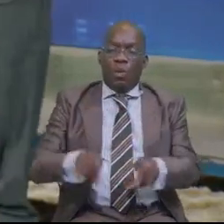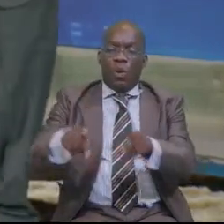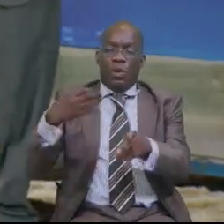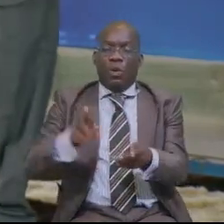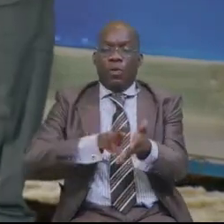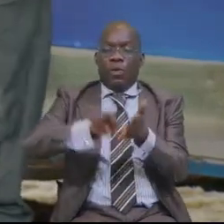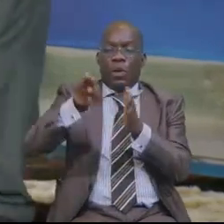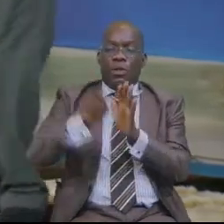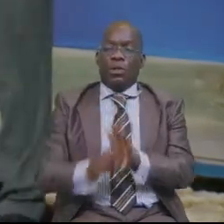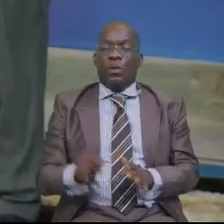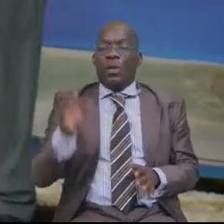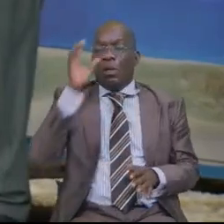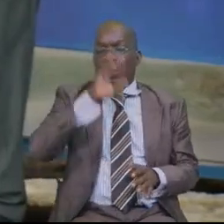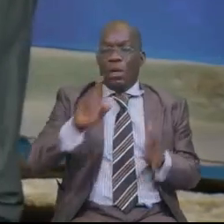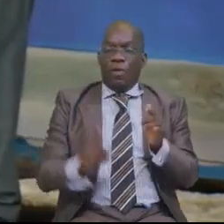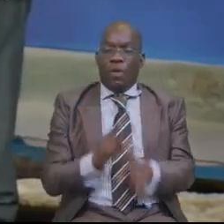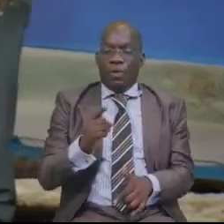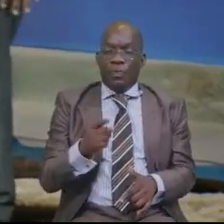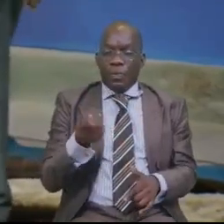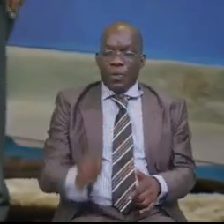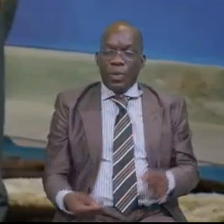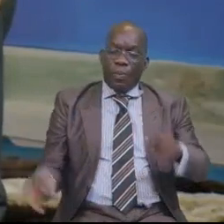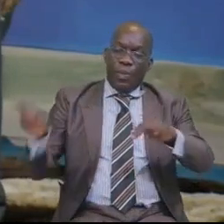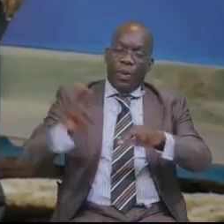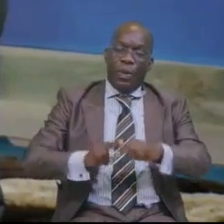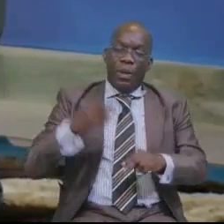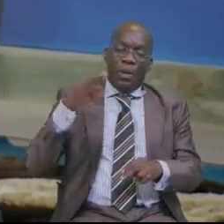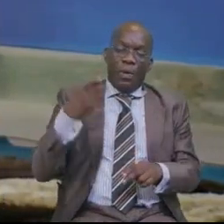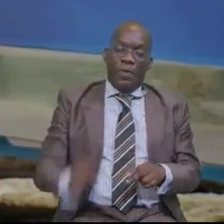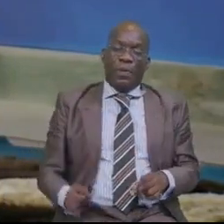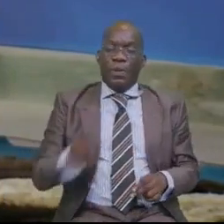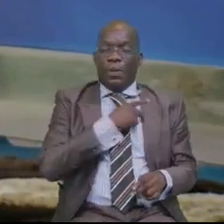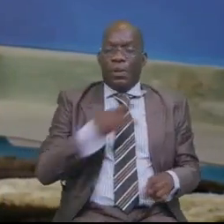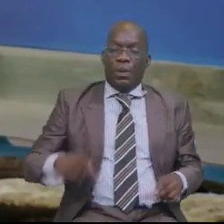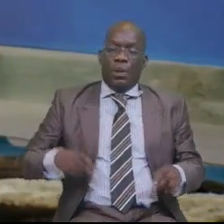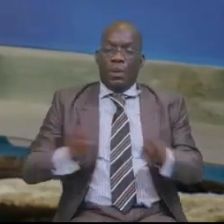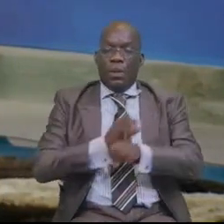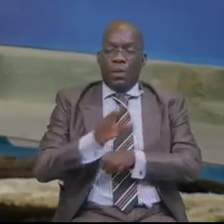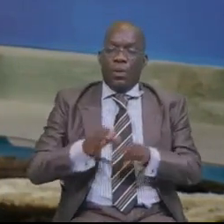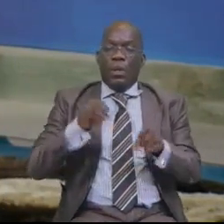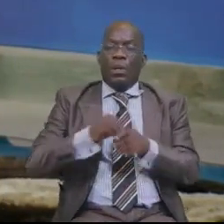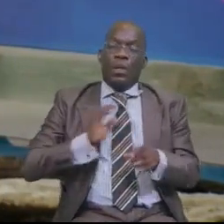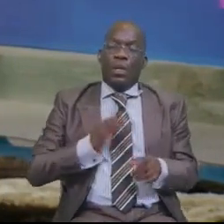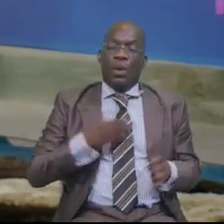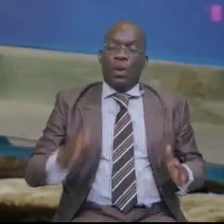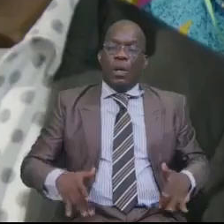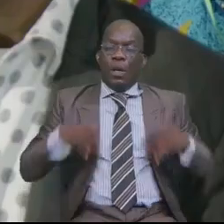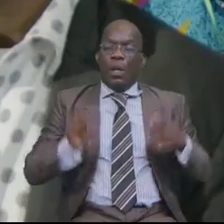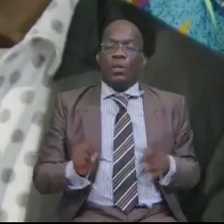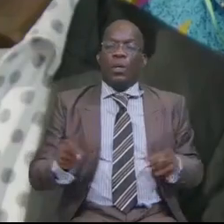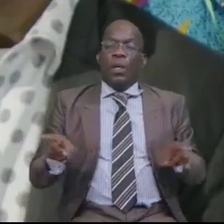Seek first the expansion of the kingdom. In our lives, as we become ministers